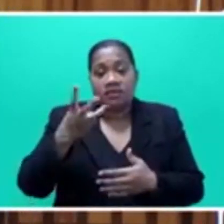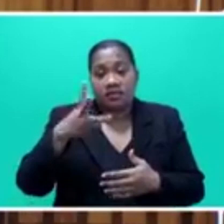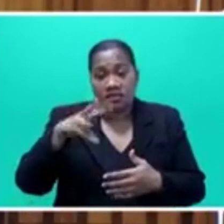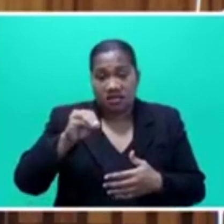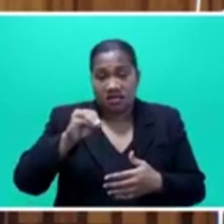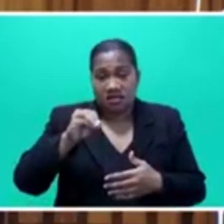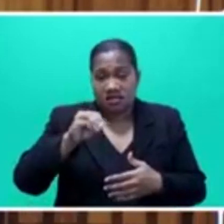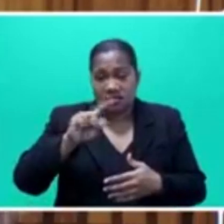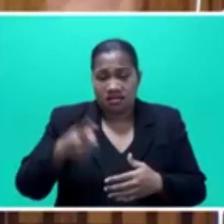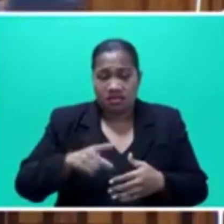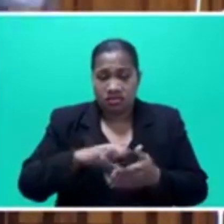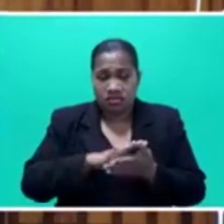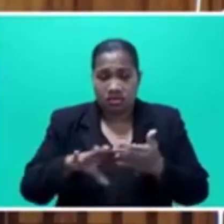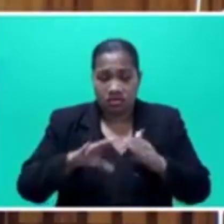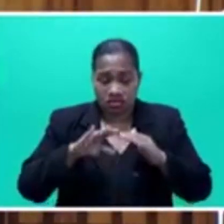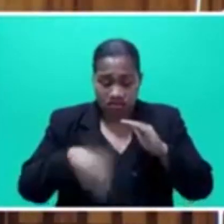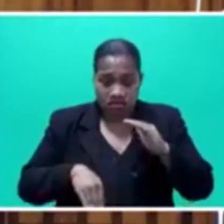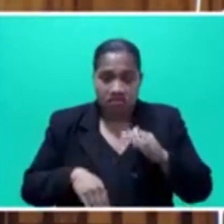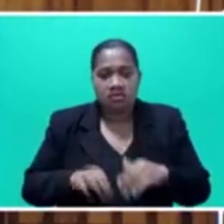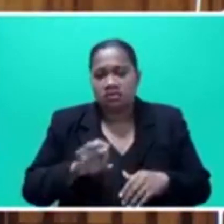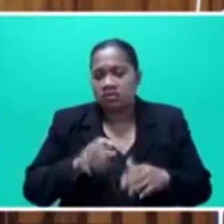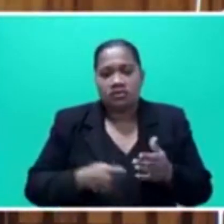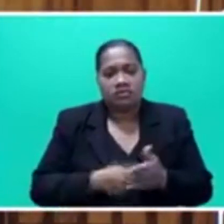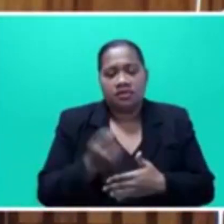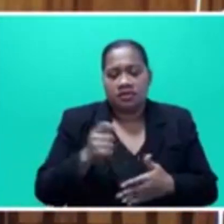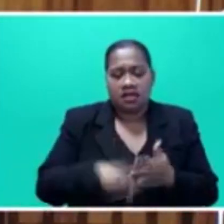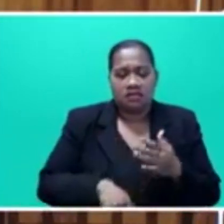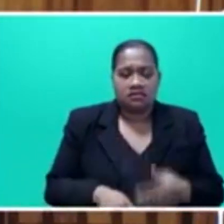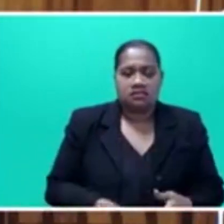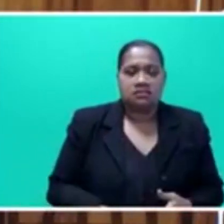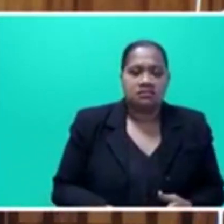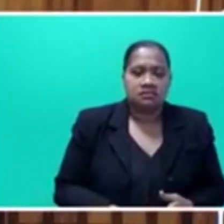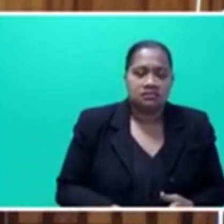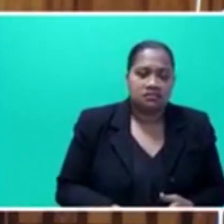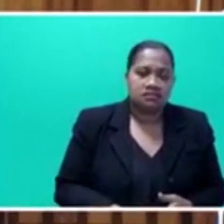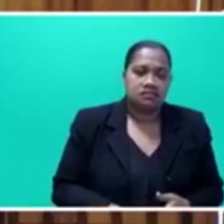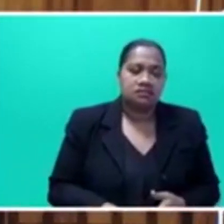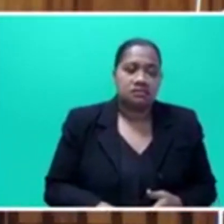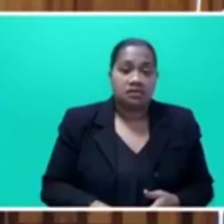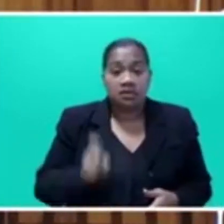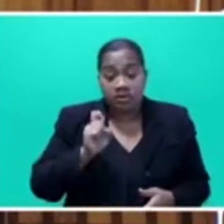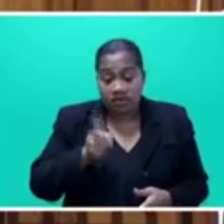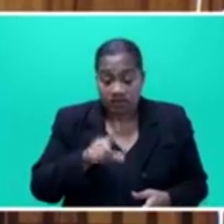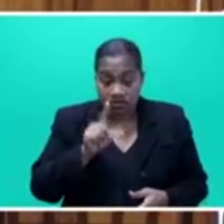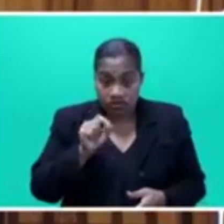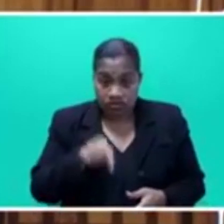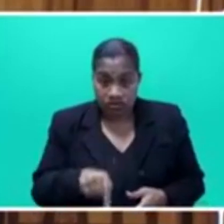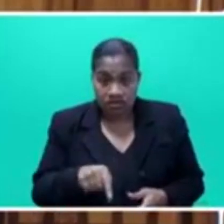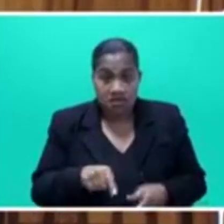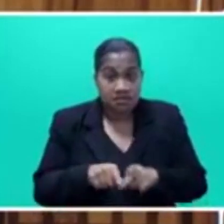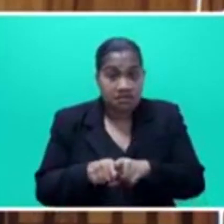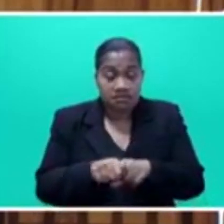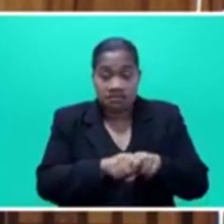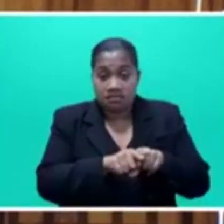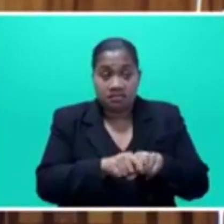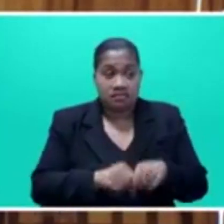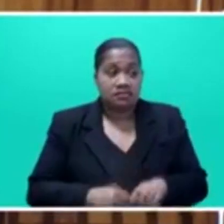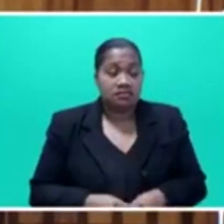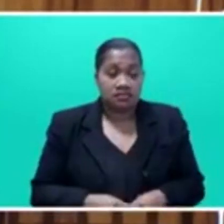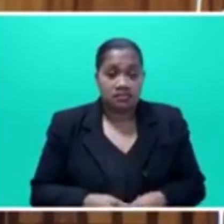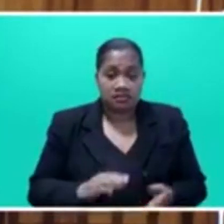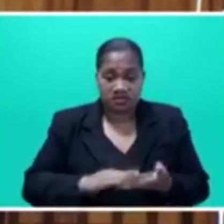tax. Corporate tax is 20%. So if they're going to do this, does that mean they'll increase personal income